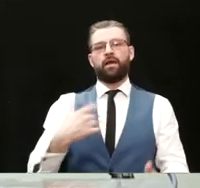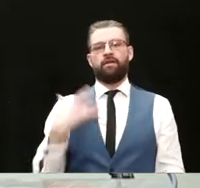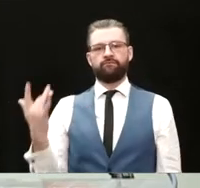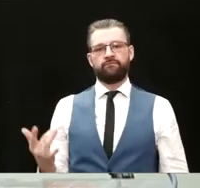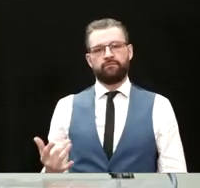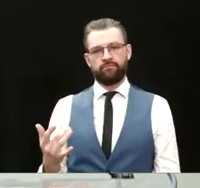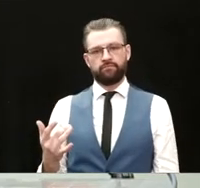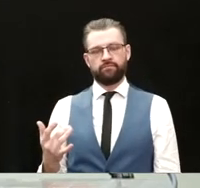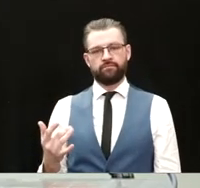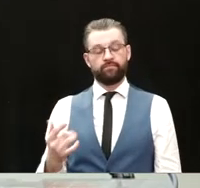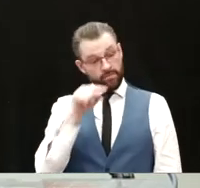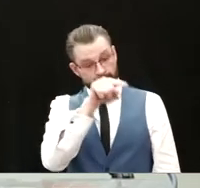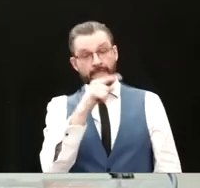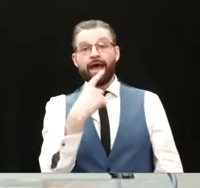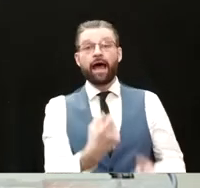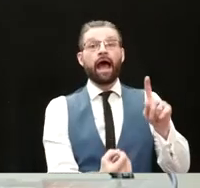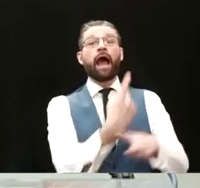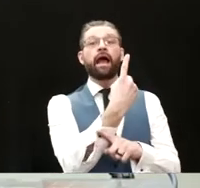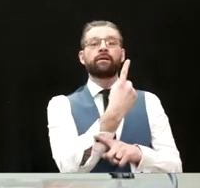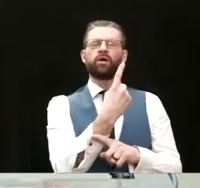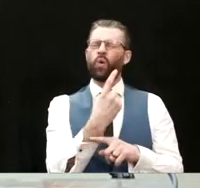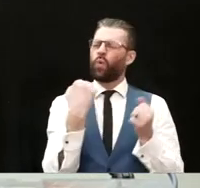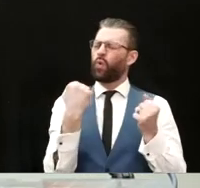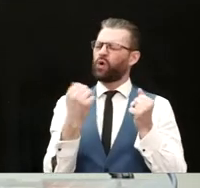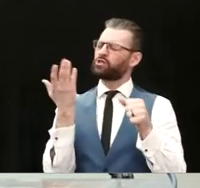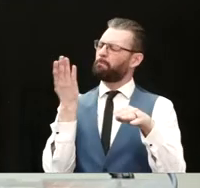That moment highlighted the power of sport